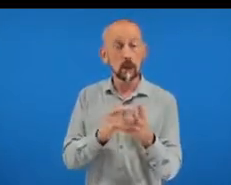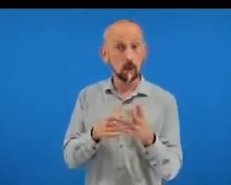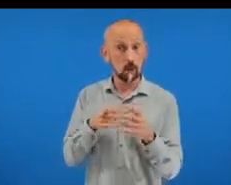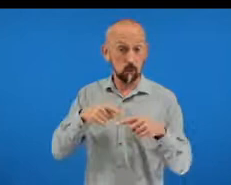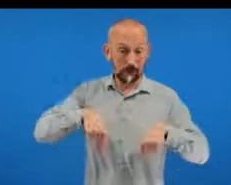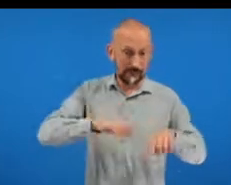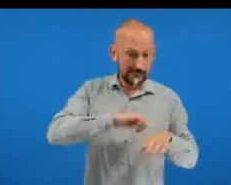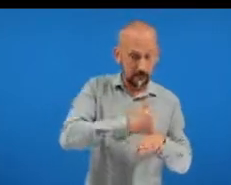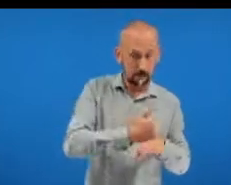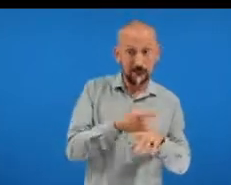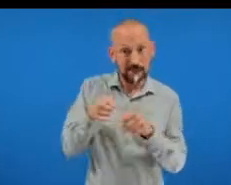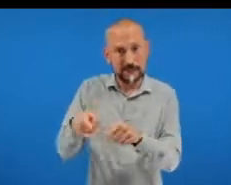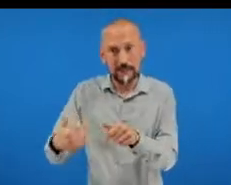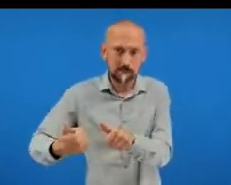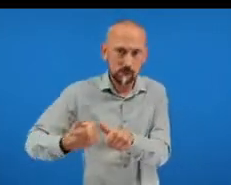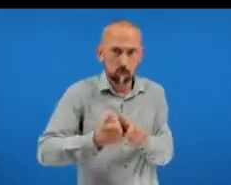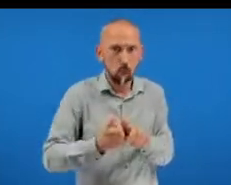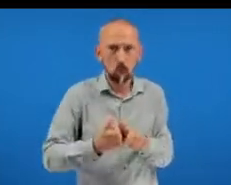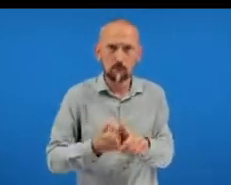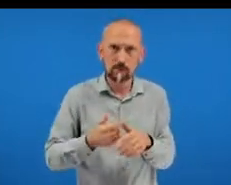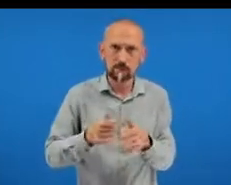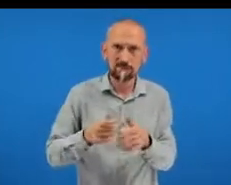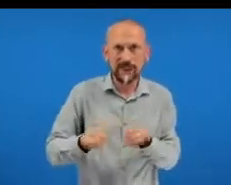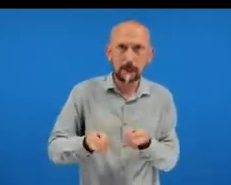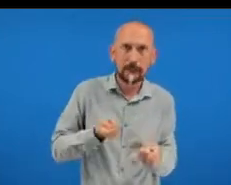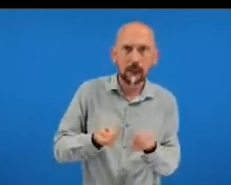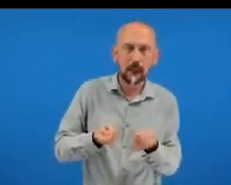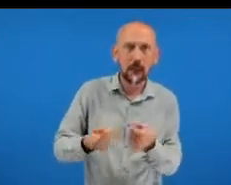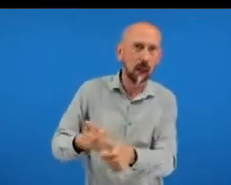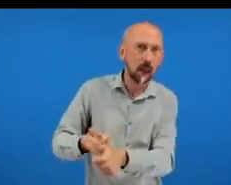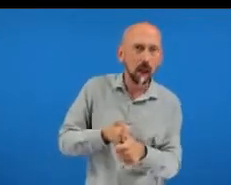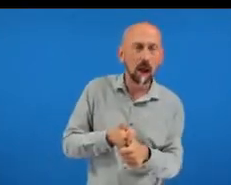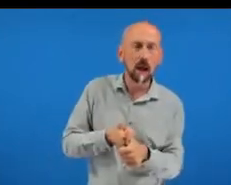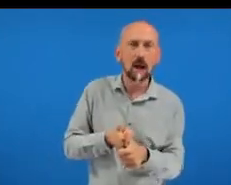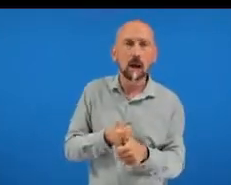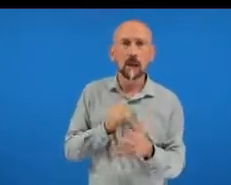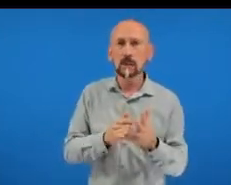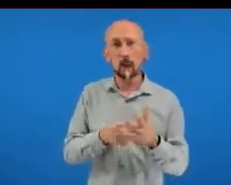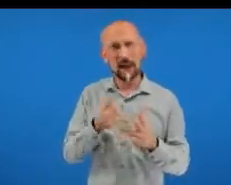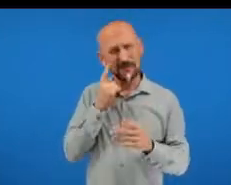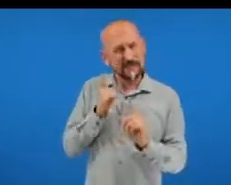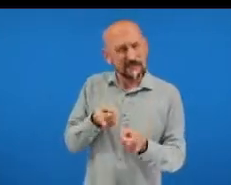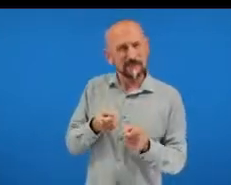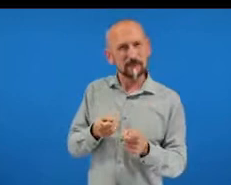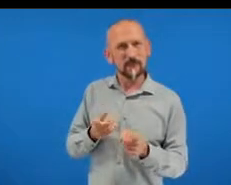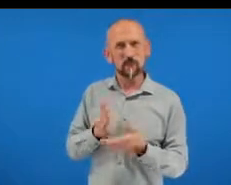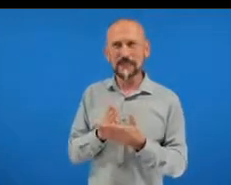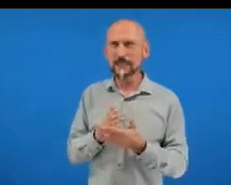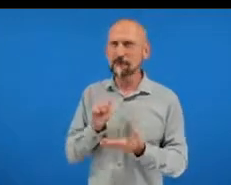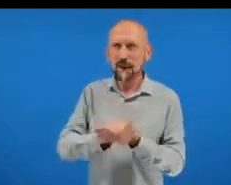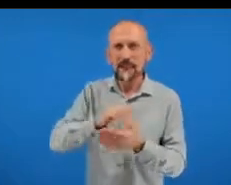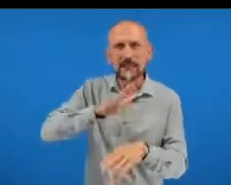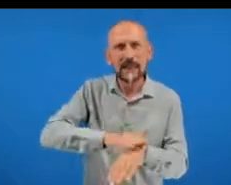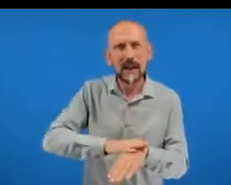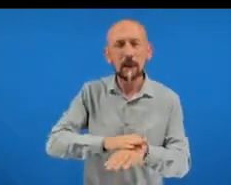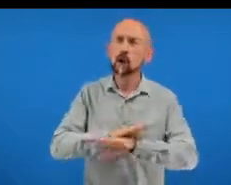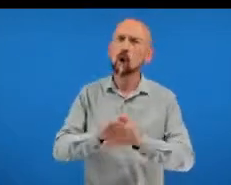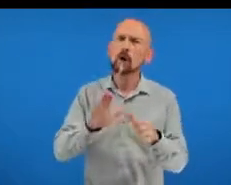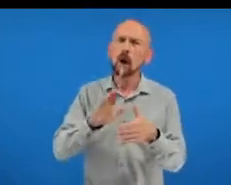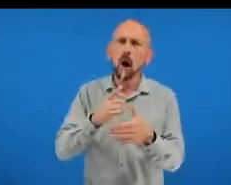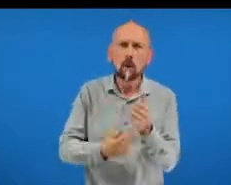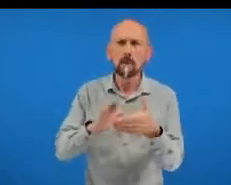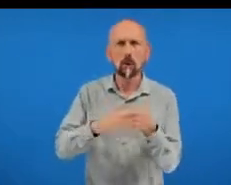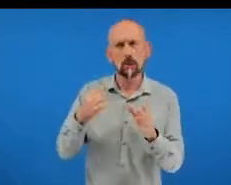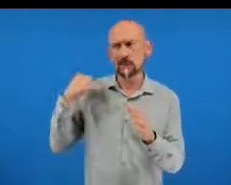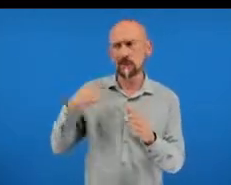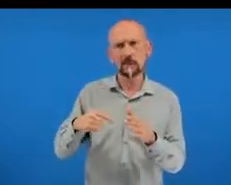that's partly because I felt it was really our time, not just because mental health has become to the fore, but because